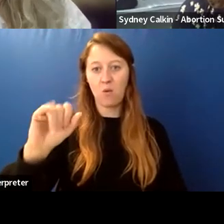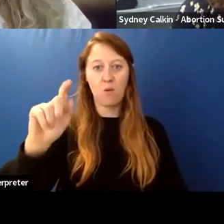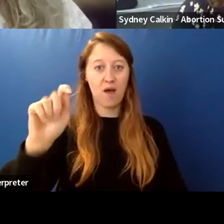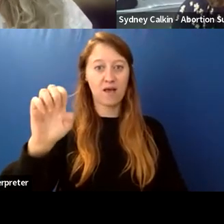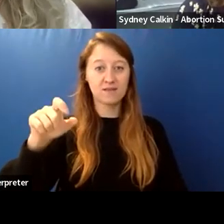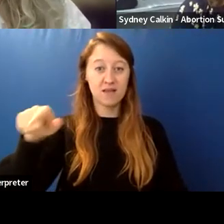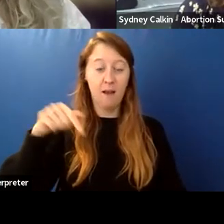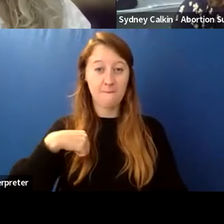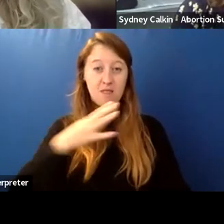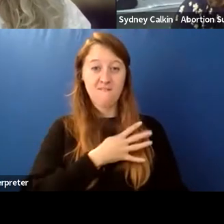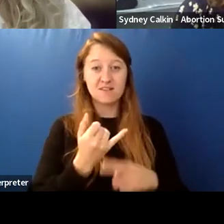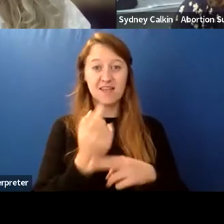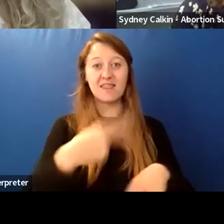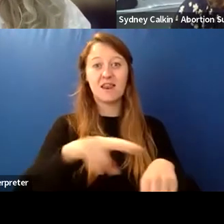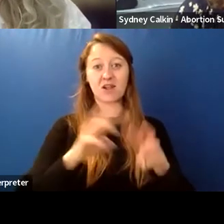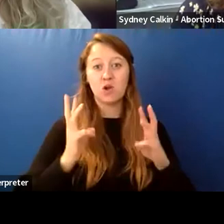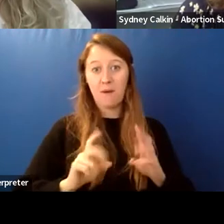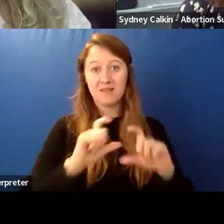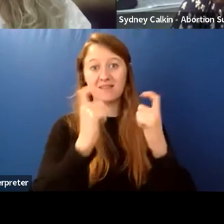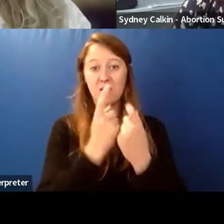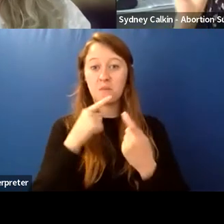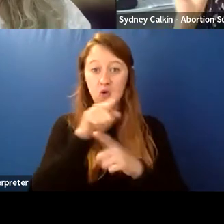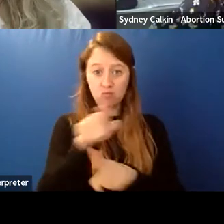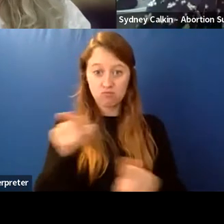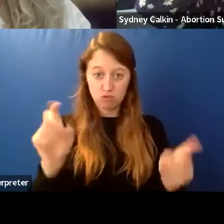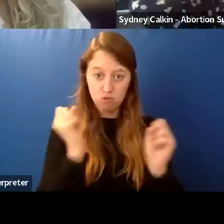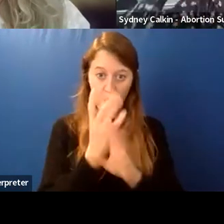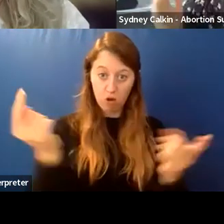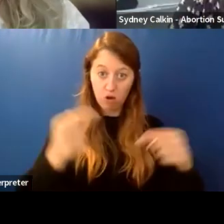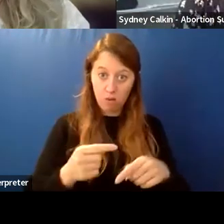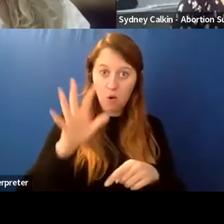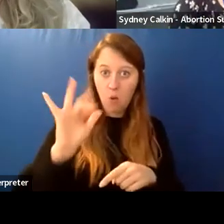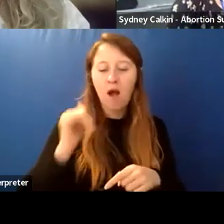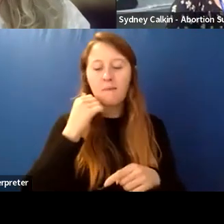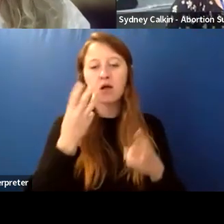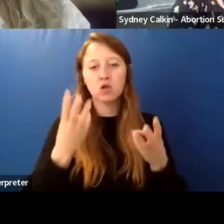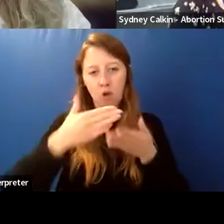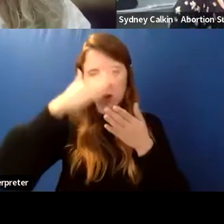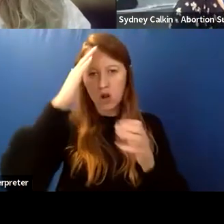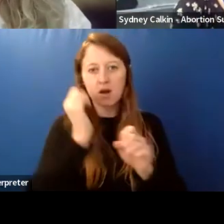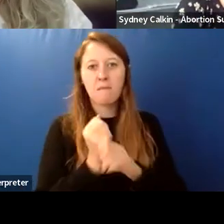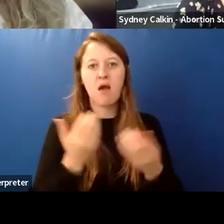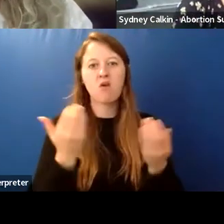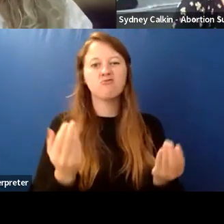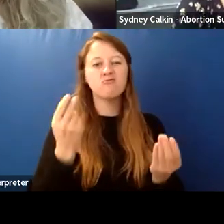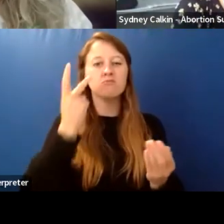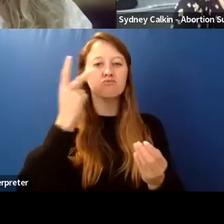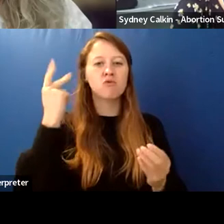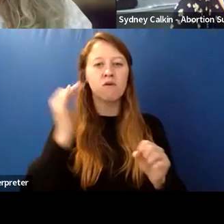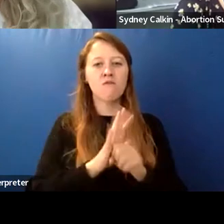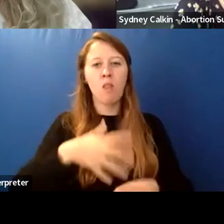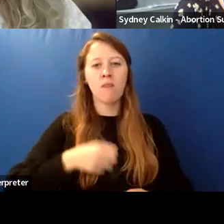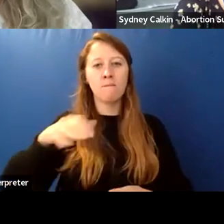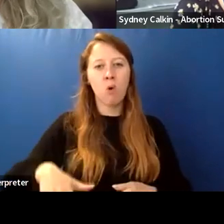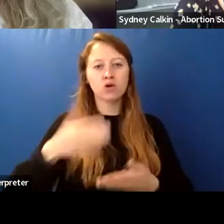very welcome to this webinar today to learn about the current review of the abortion law and how you can submit to the public consultation. 4 years ago,